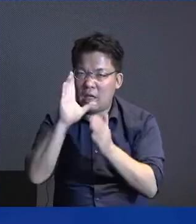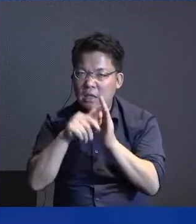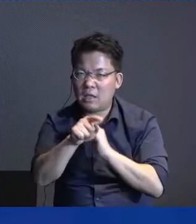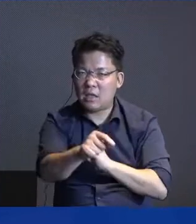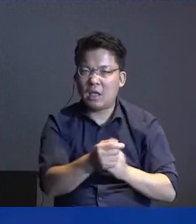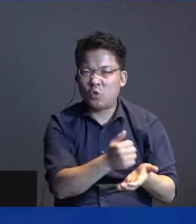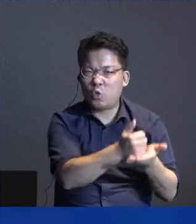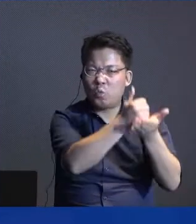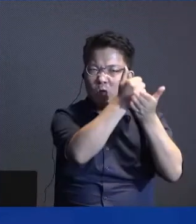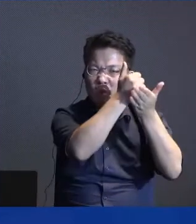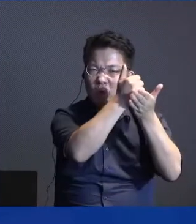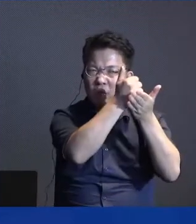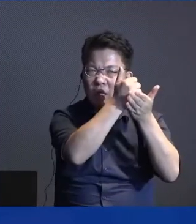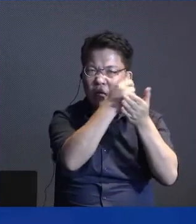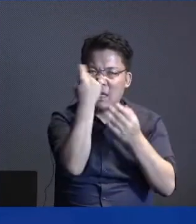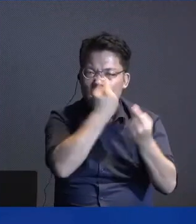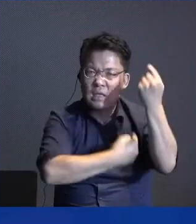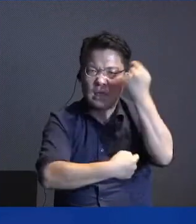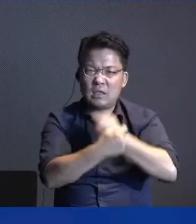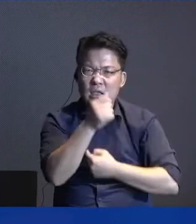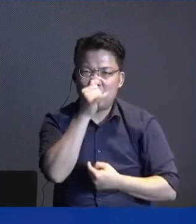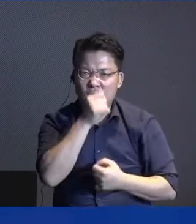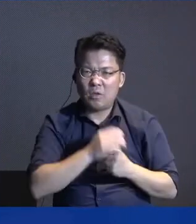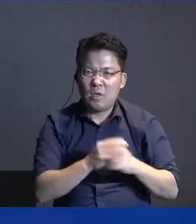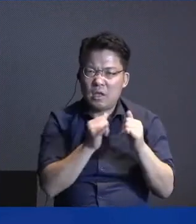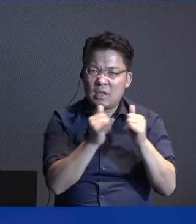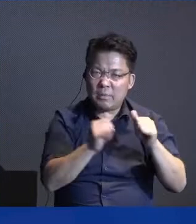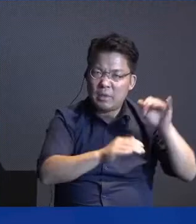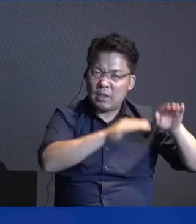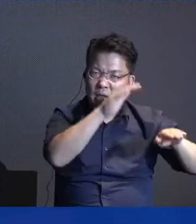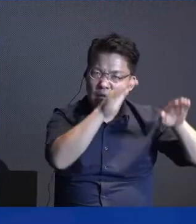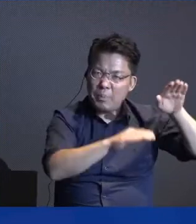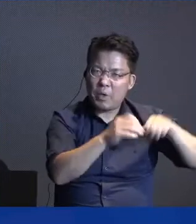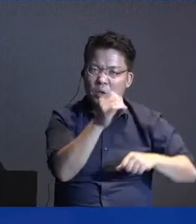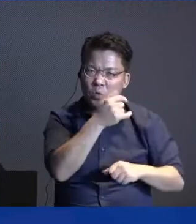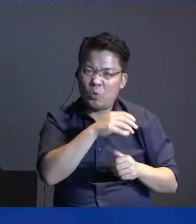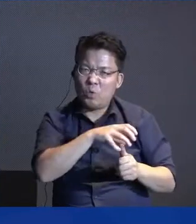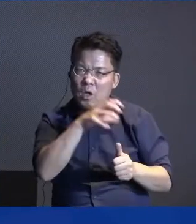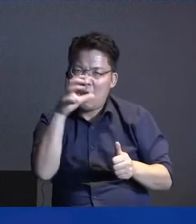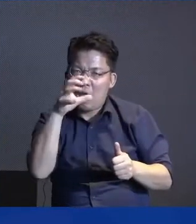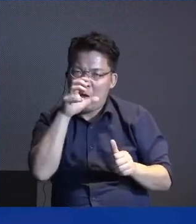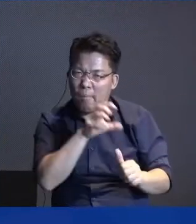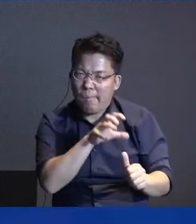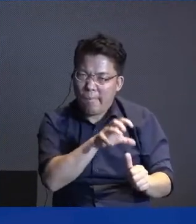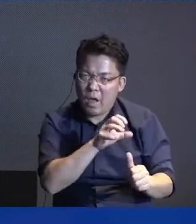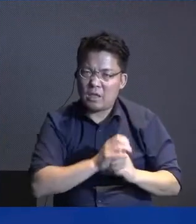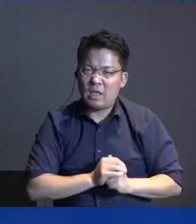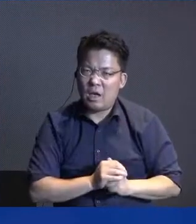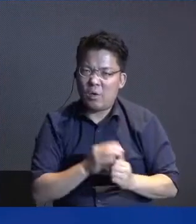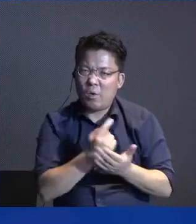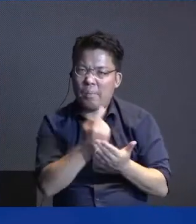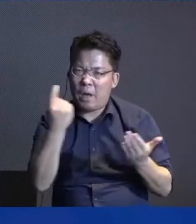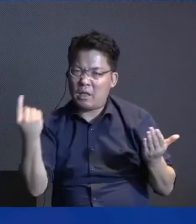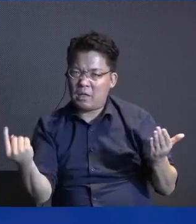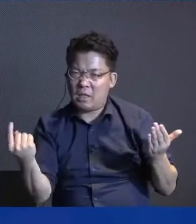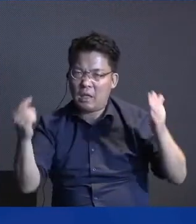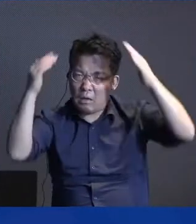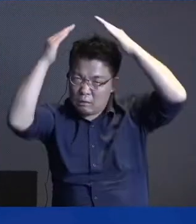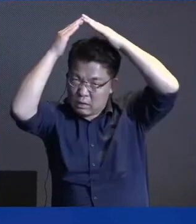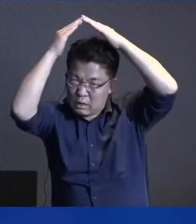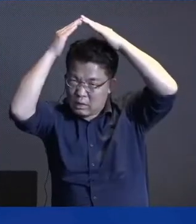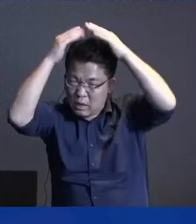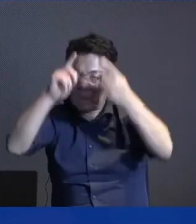neglected, abandoned, not listened to, not heard, the person will actually tell you. So I think as clinicians or